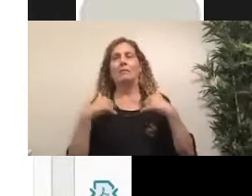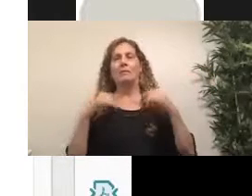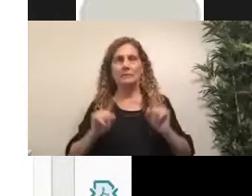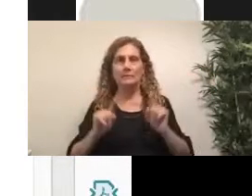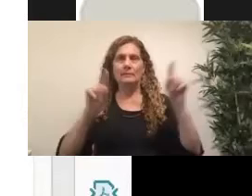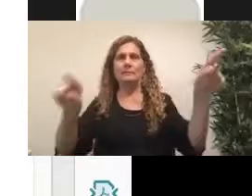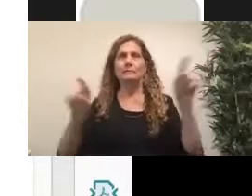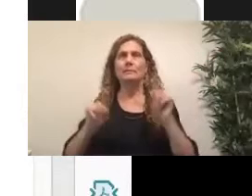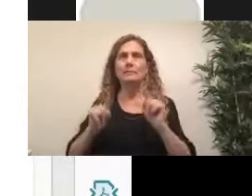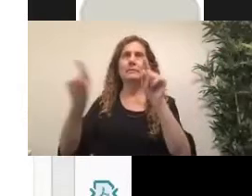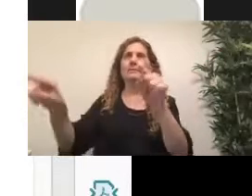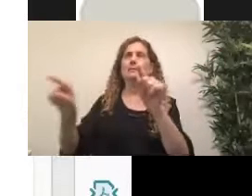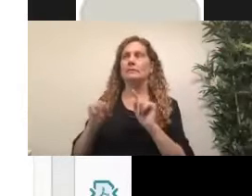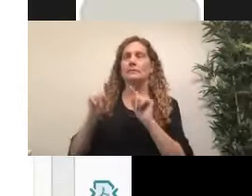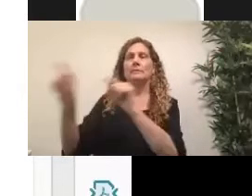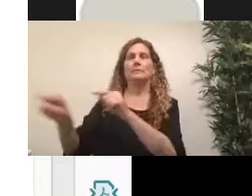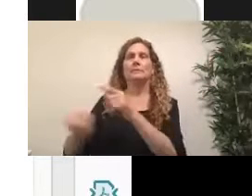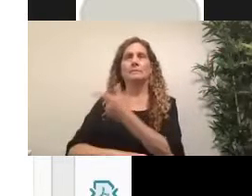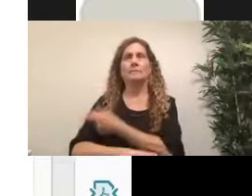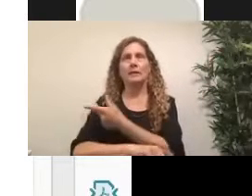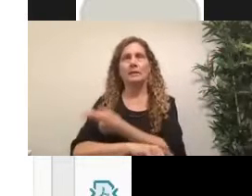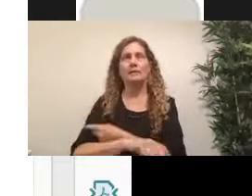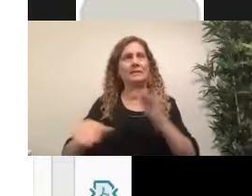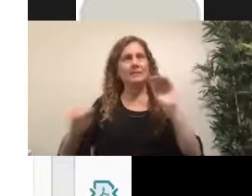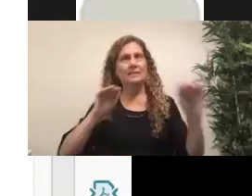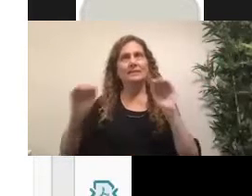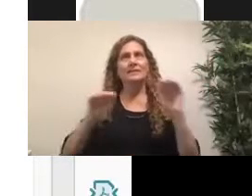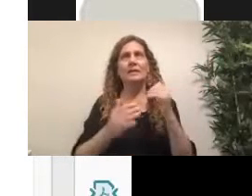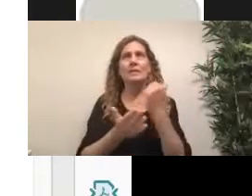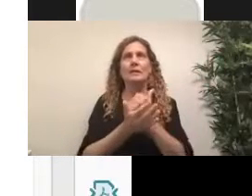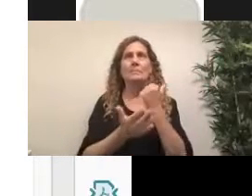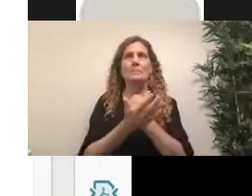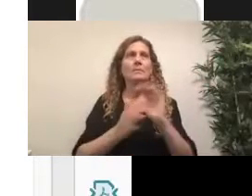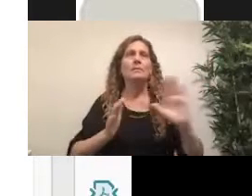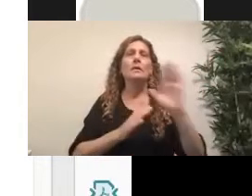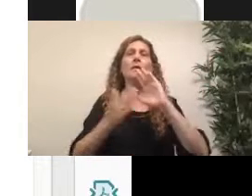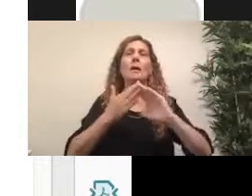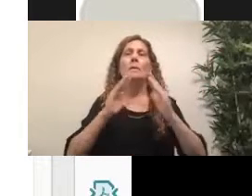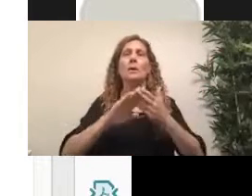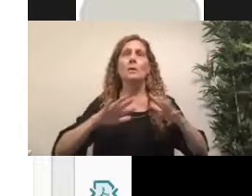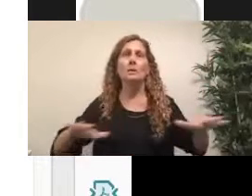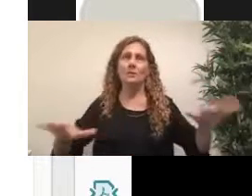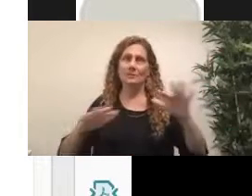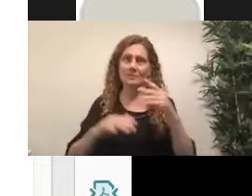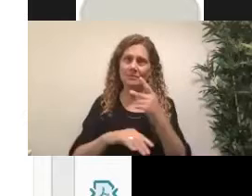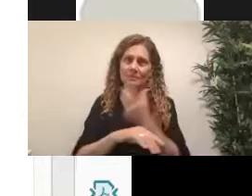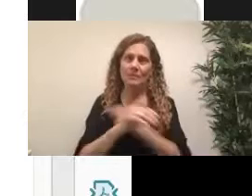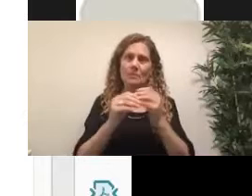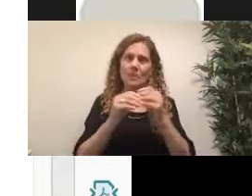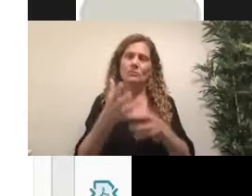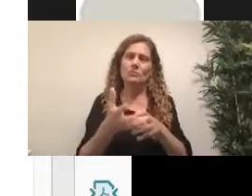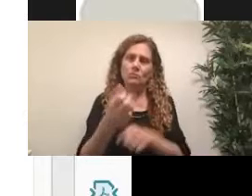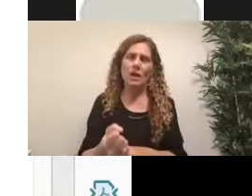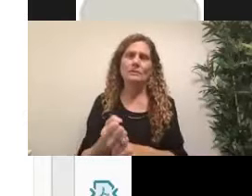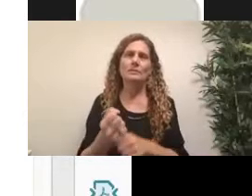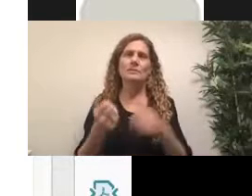confidence within their own networks. Community vaccination is an all hands on deck effort, and we're looking for Milwaukeeans who are passionate about spreading